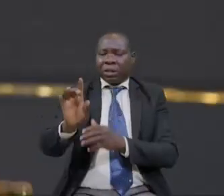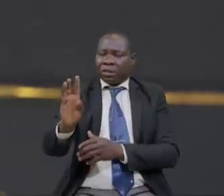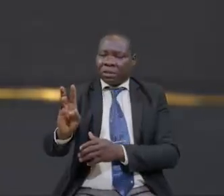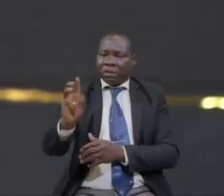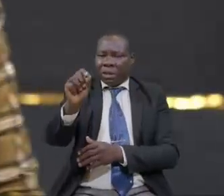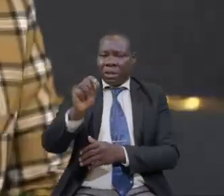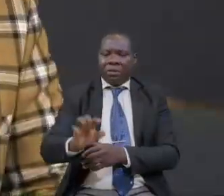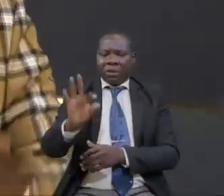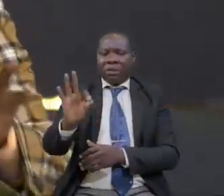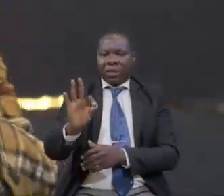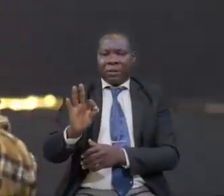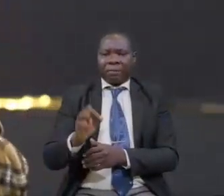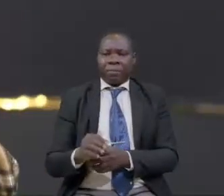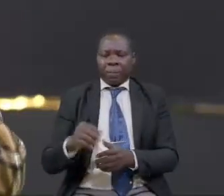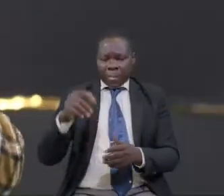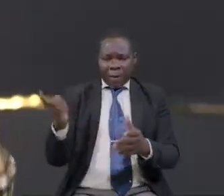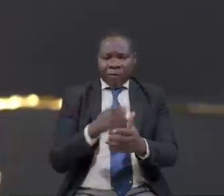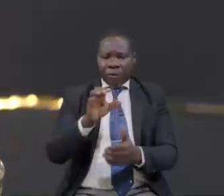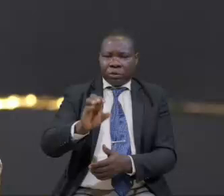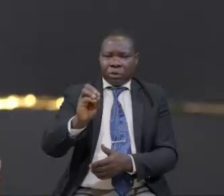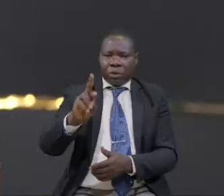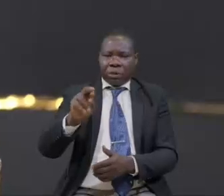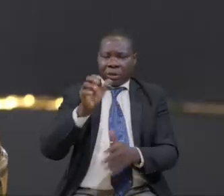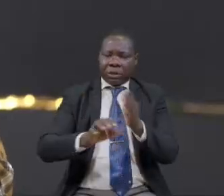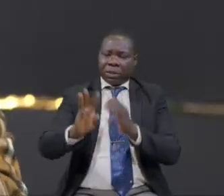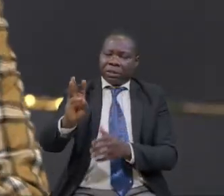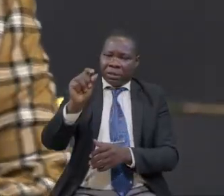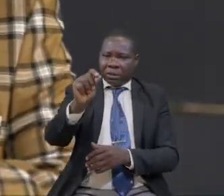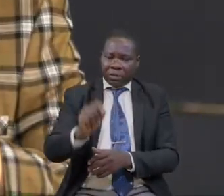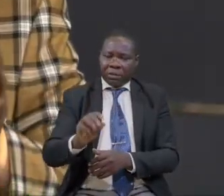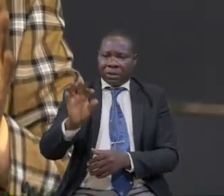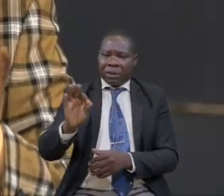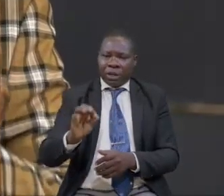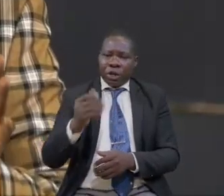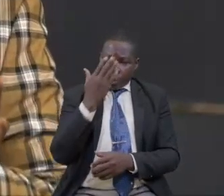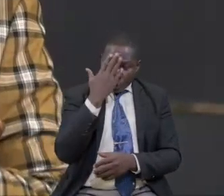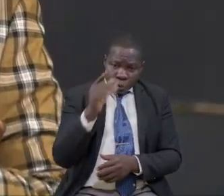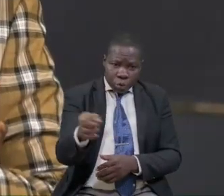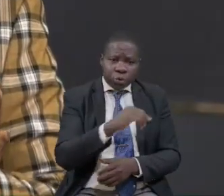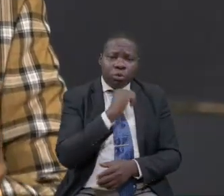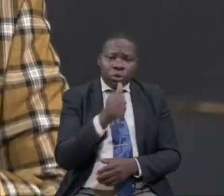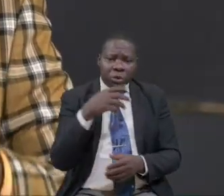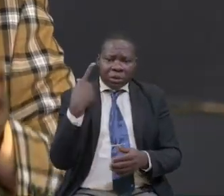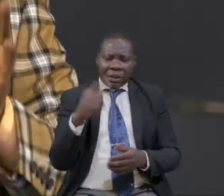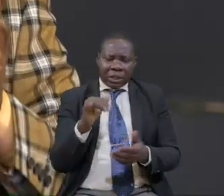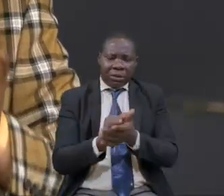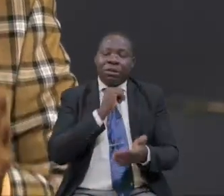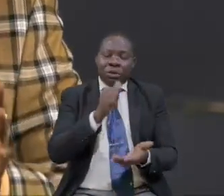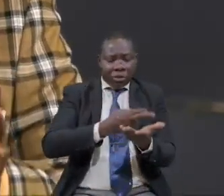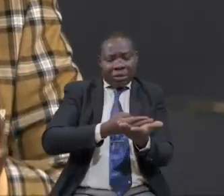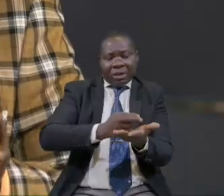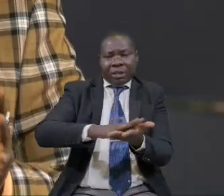from verse 9. It says, don't you know? Know ye not that the unrighteous